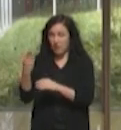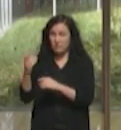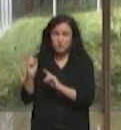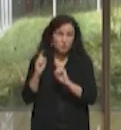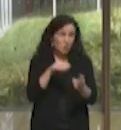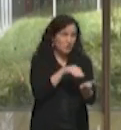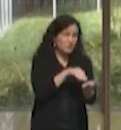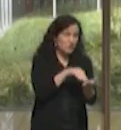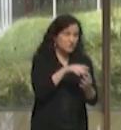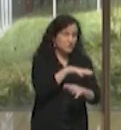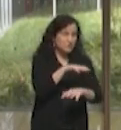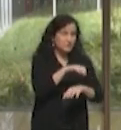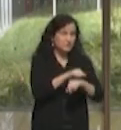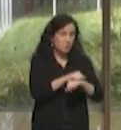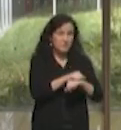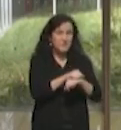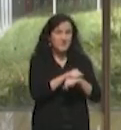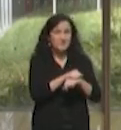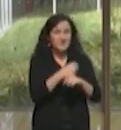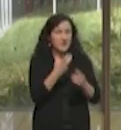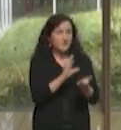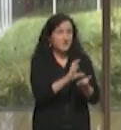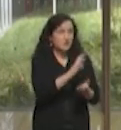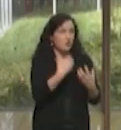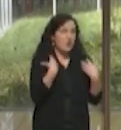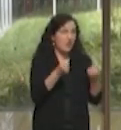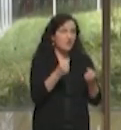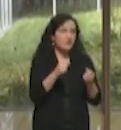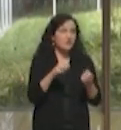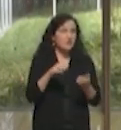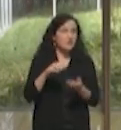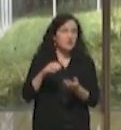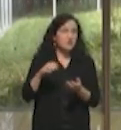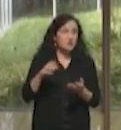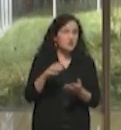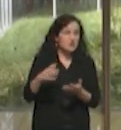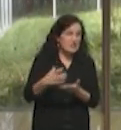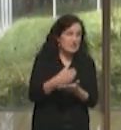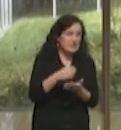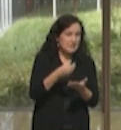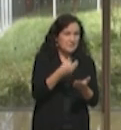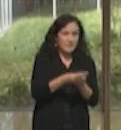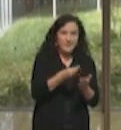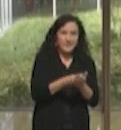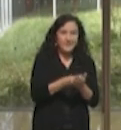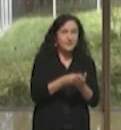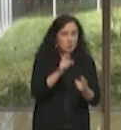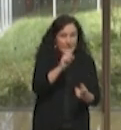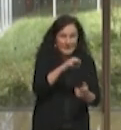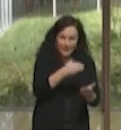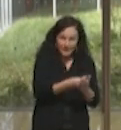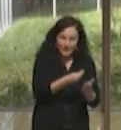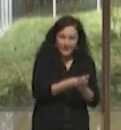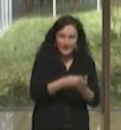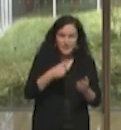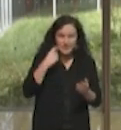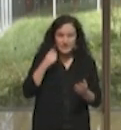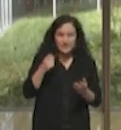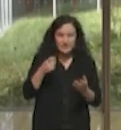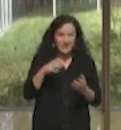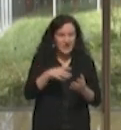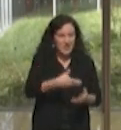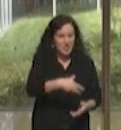in your health and the health of your baby, you're losing money that you need. That takes a hit on your